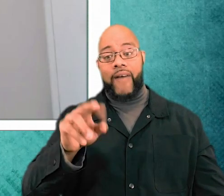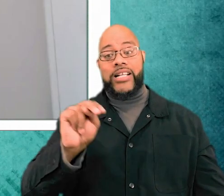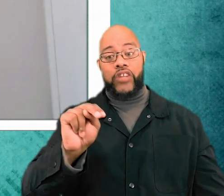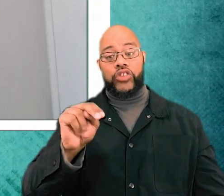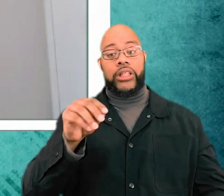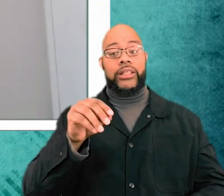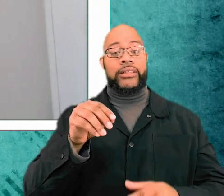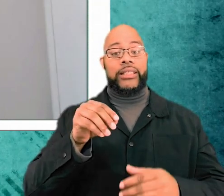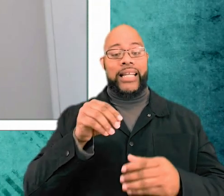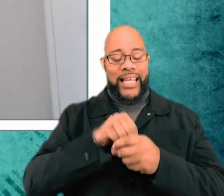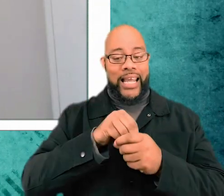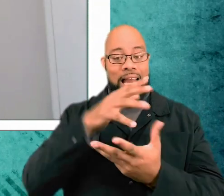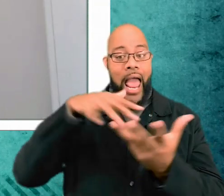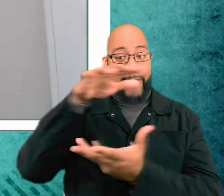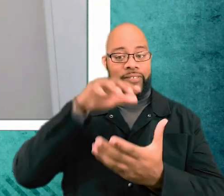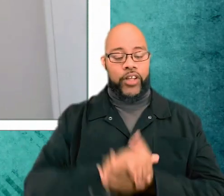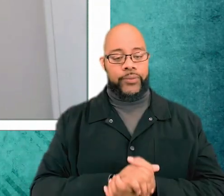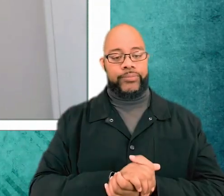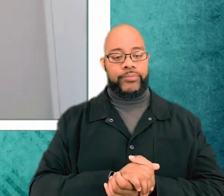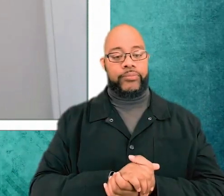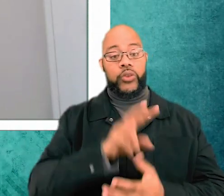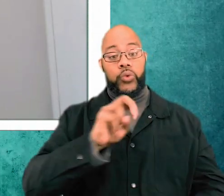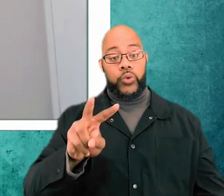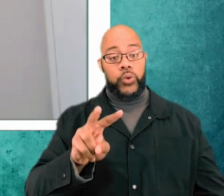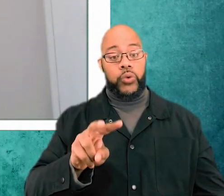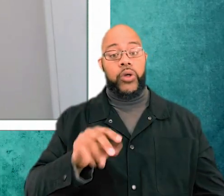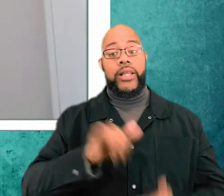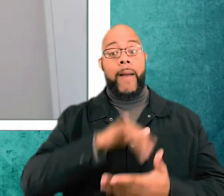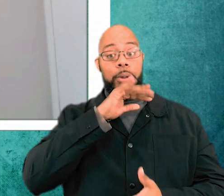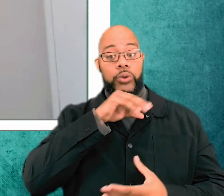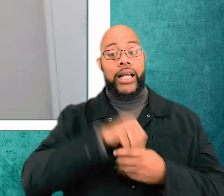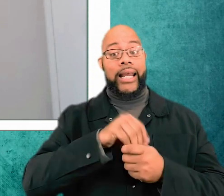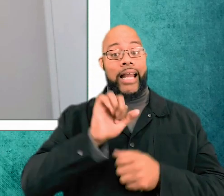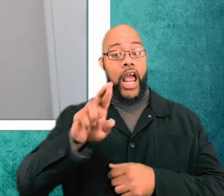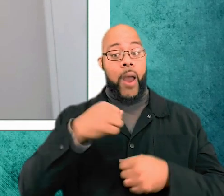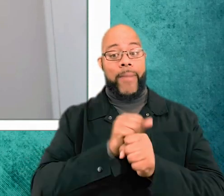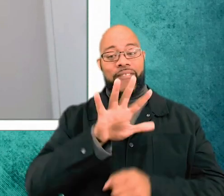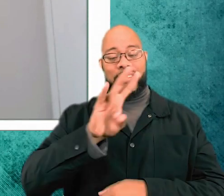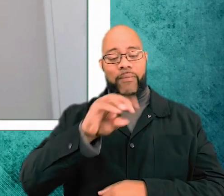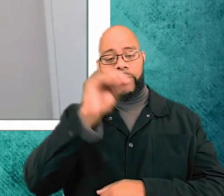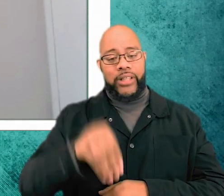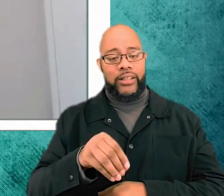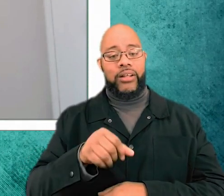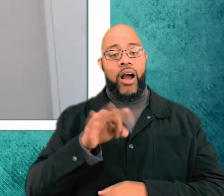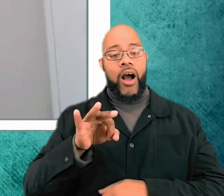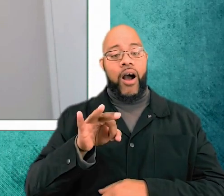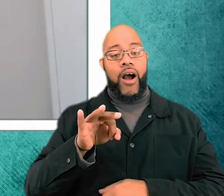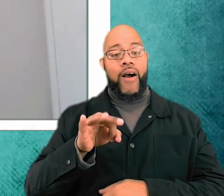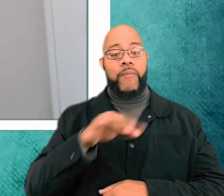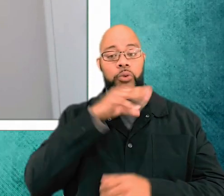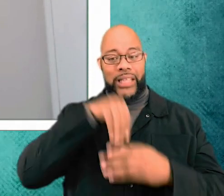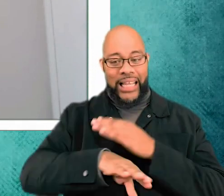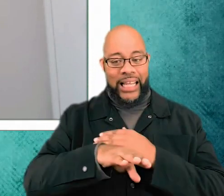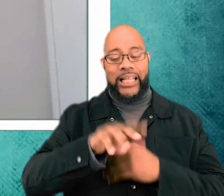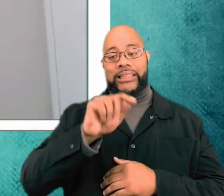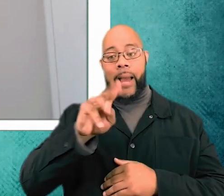emissions to the atmosphere. In 2002, nitrogen pollution in the air made up 57% of nitrogen entering Tampa